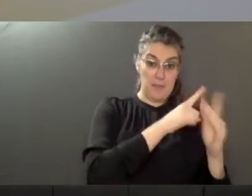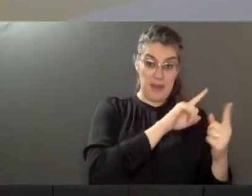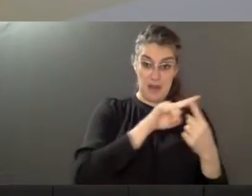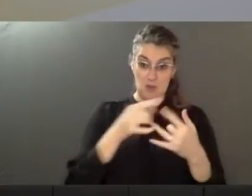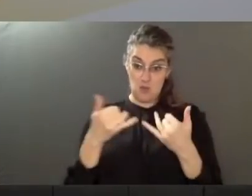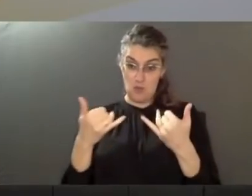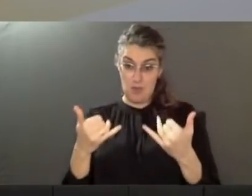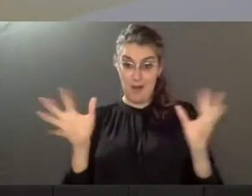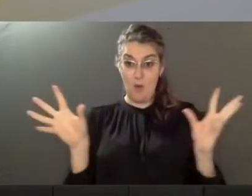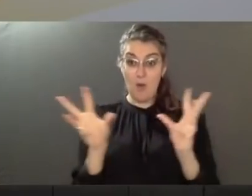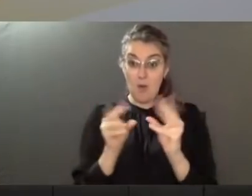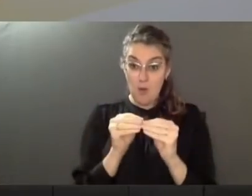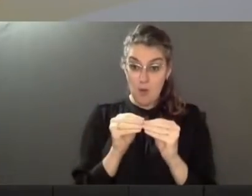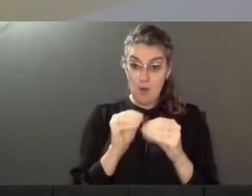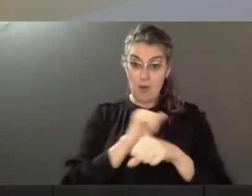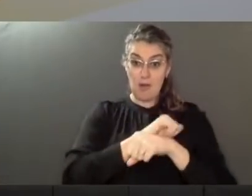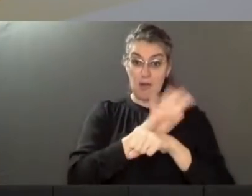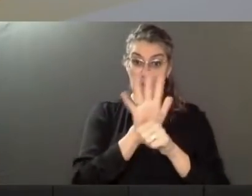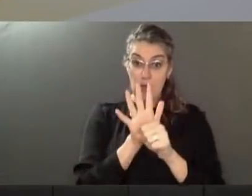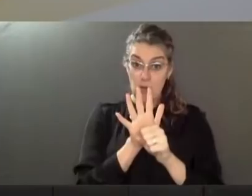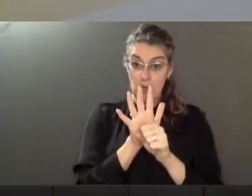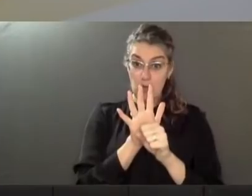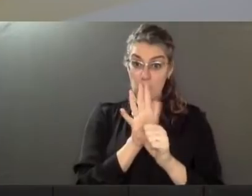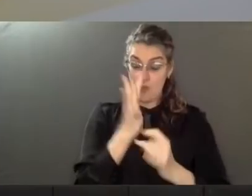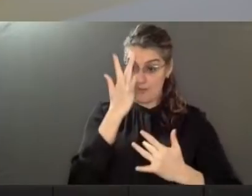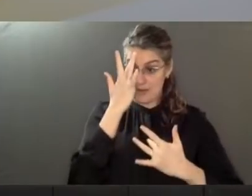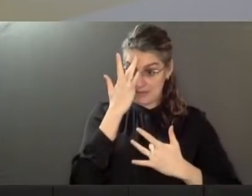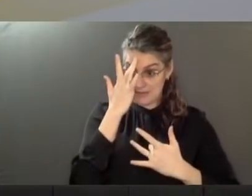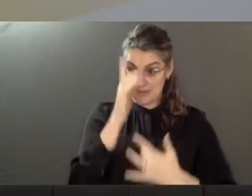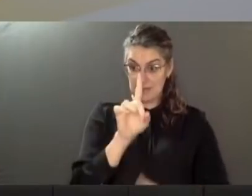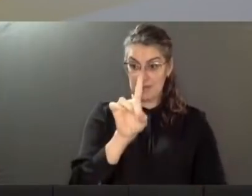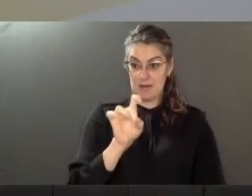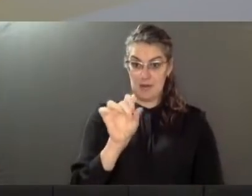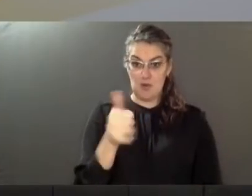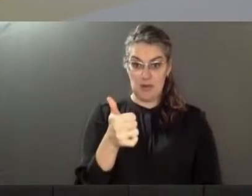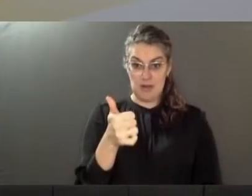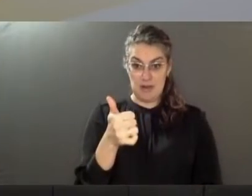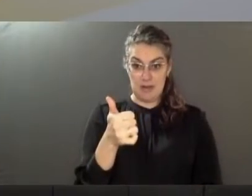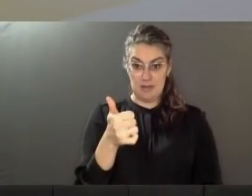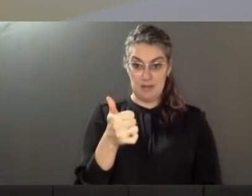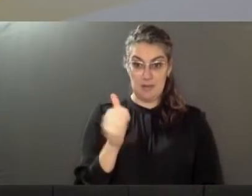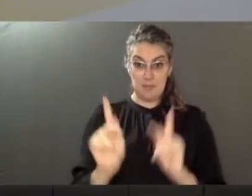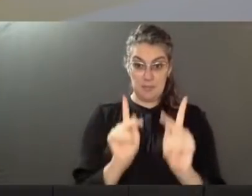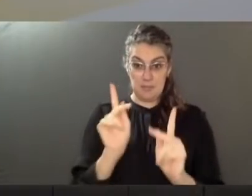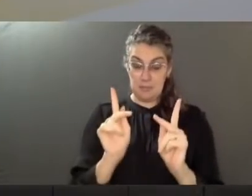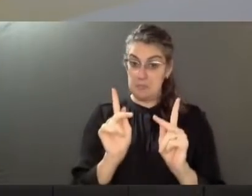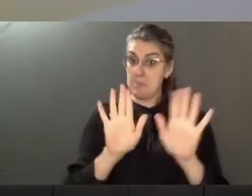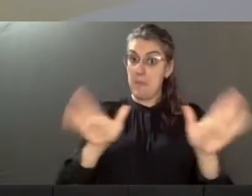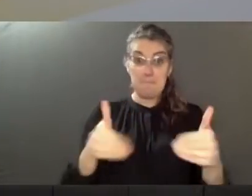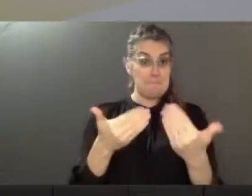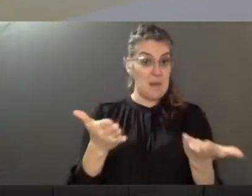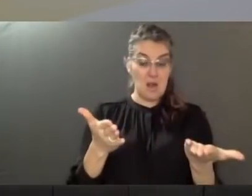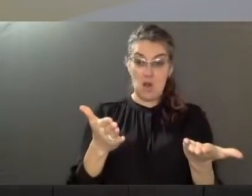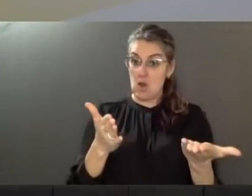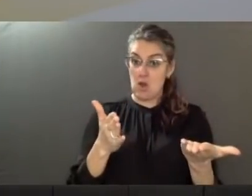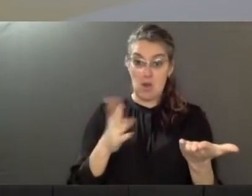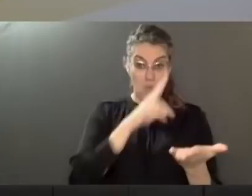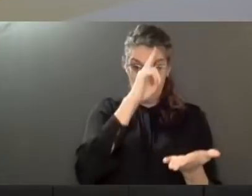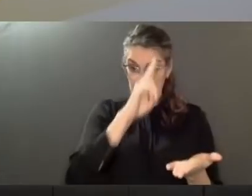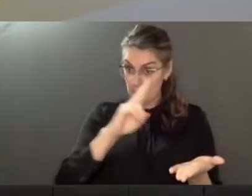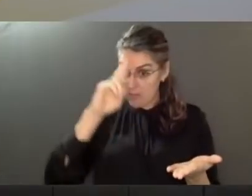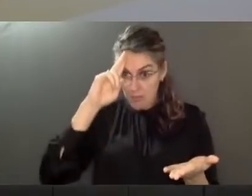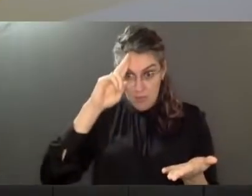cases of COVID-19 with no hospitalizations or deaths. Globally, there are almost 94 million